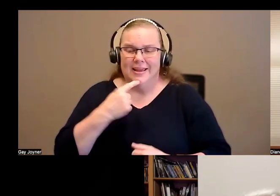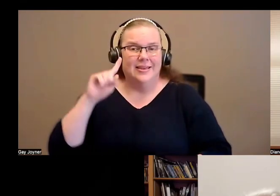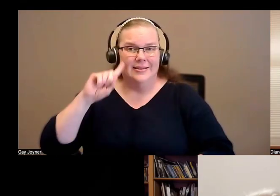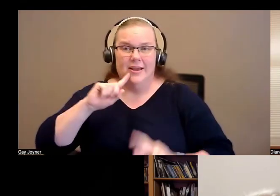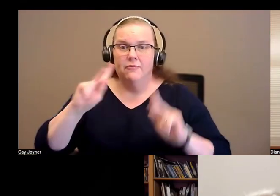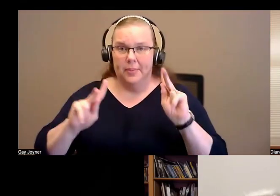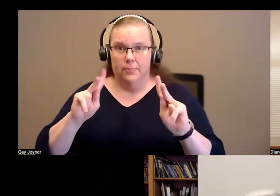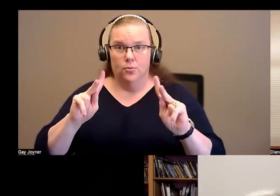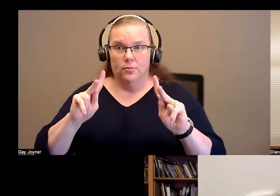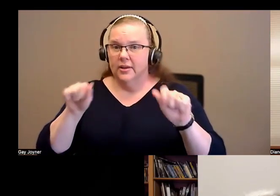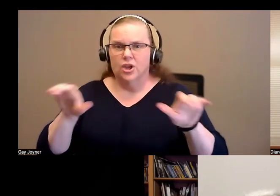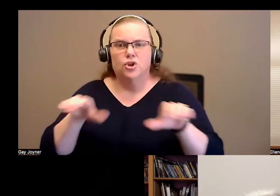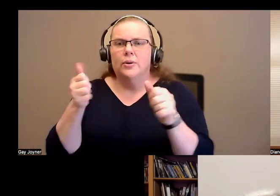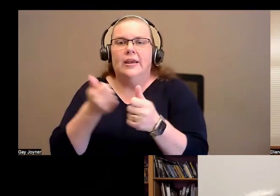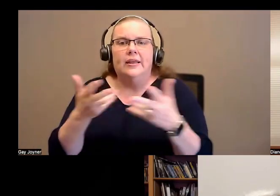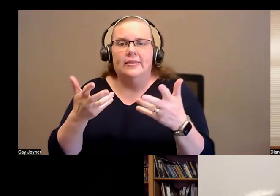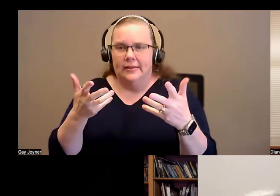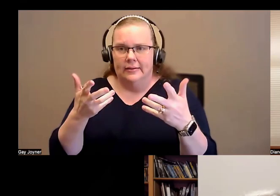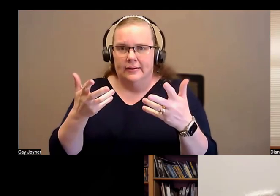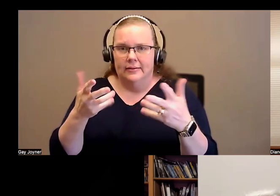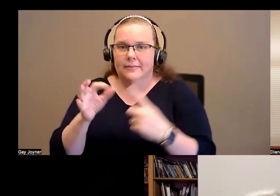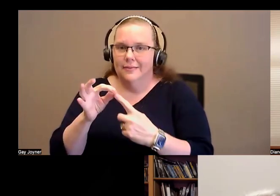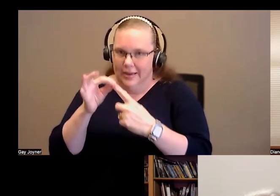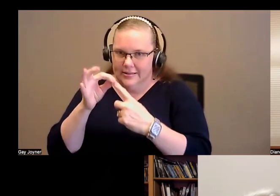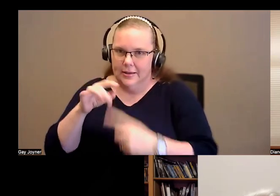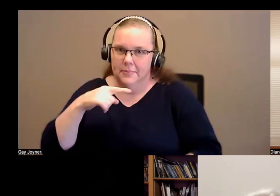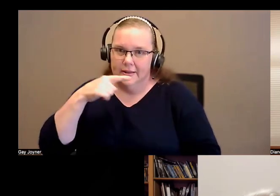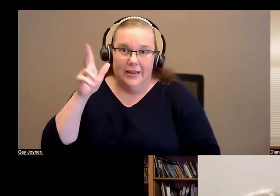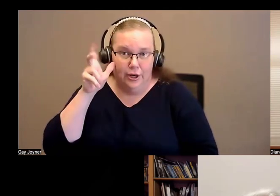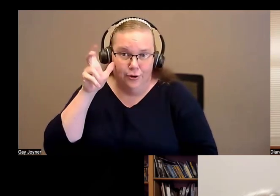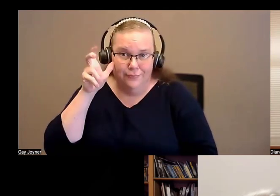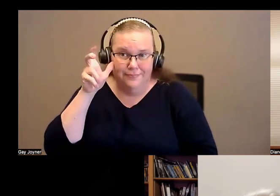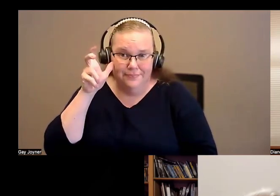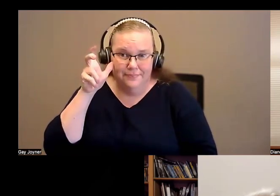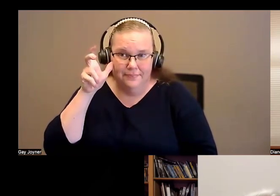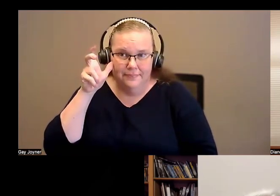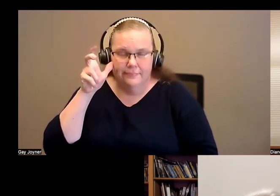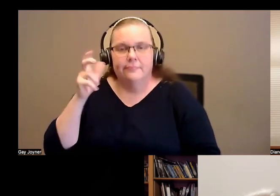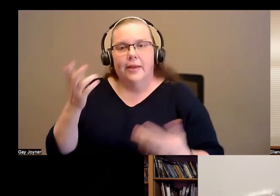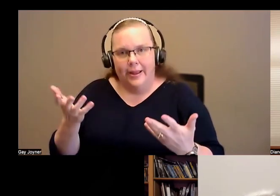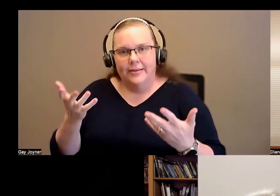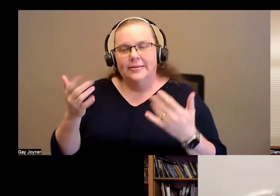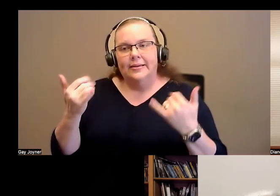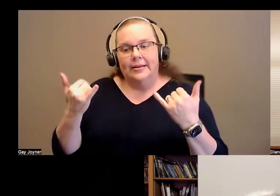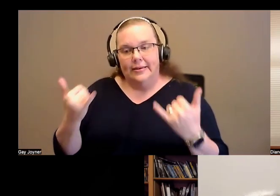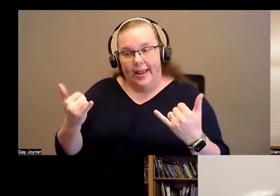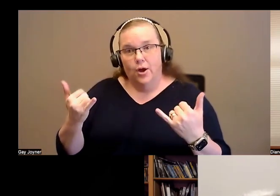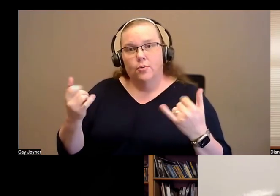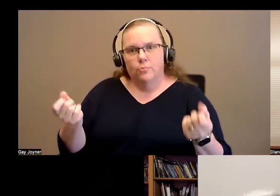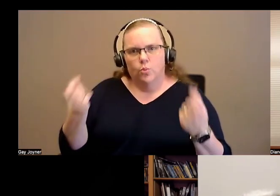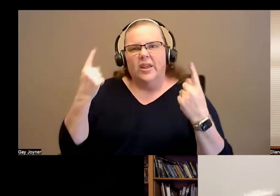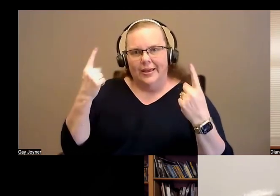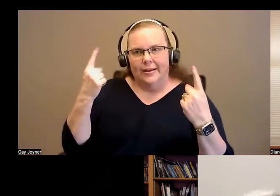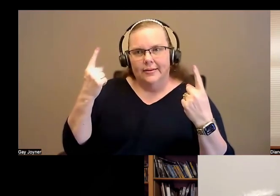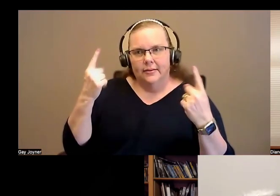advocates say that deaf people can do anything except hear. Yeah. And